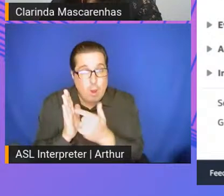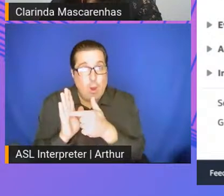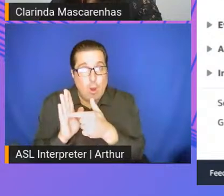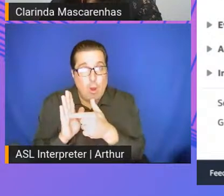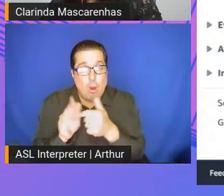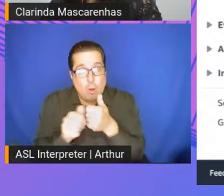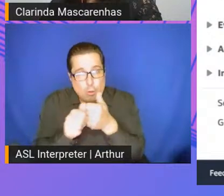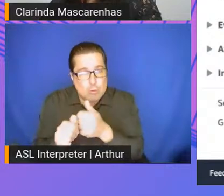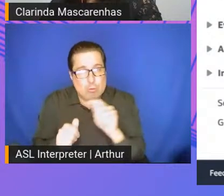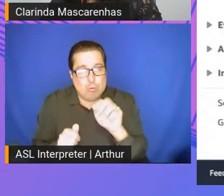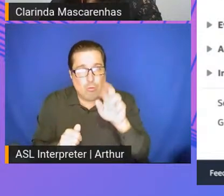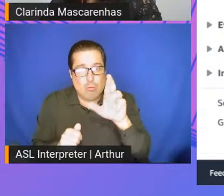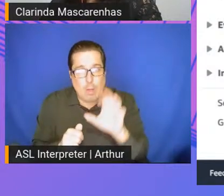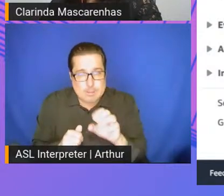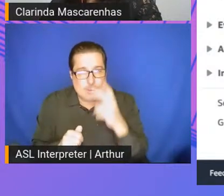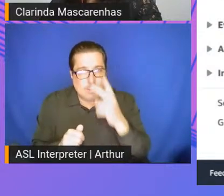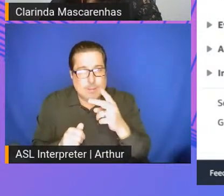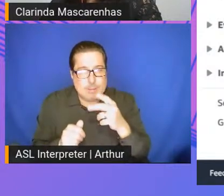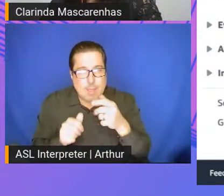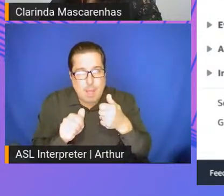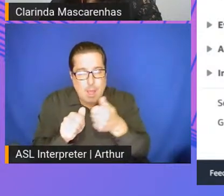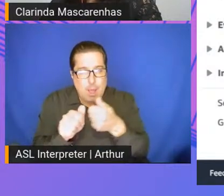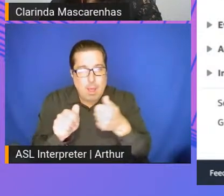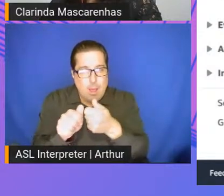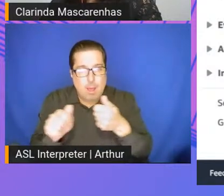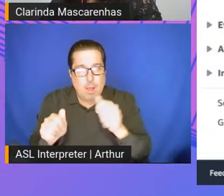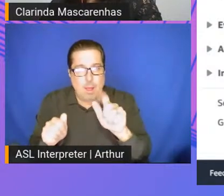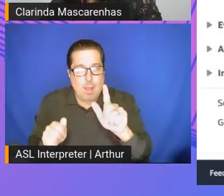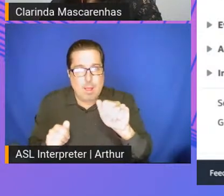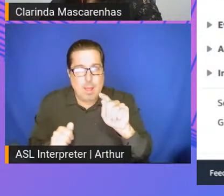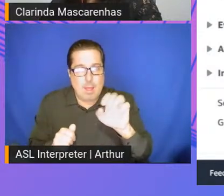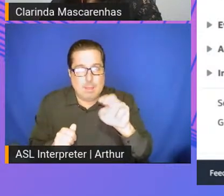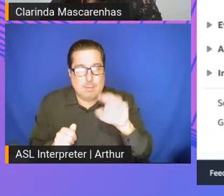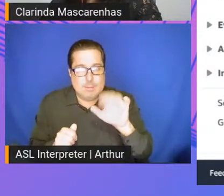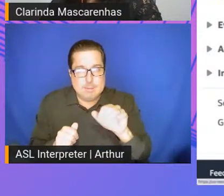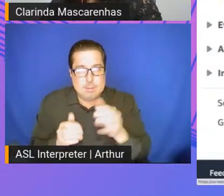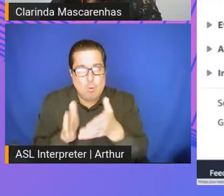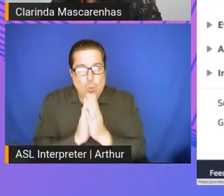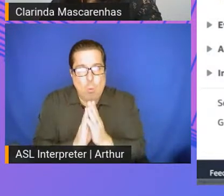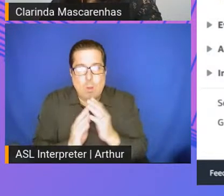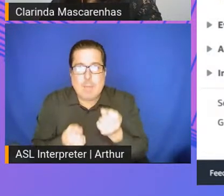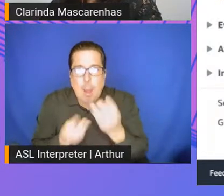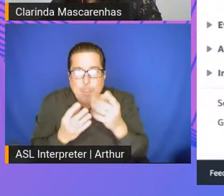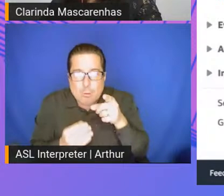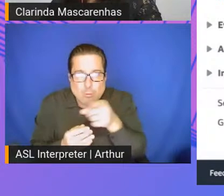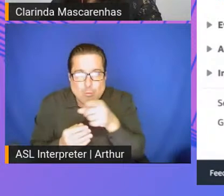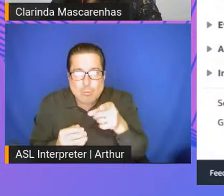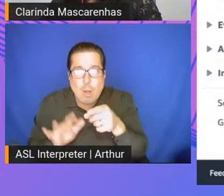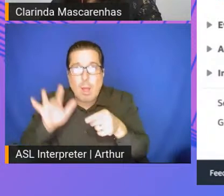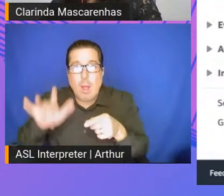runner service latency, request, and faults. And click the view traces.